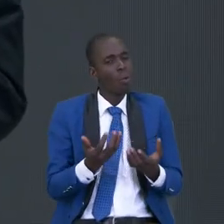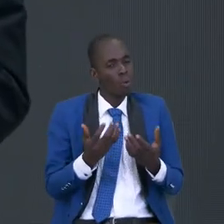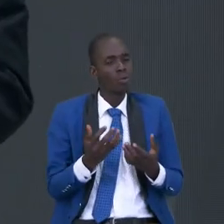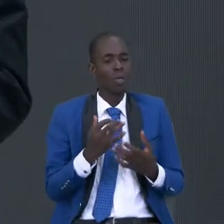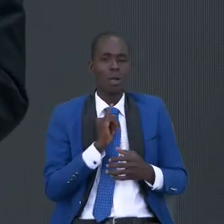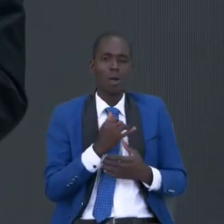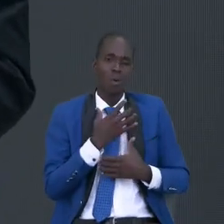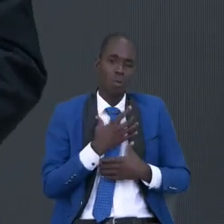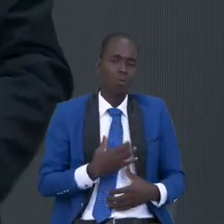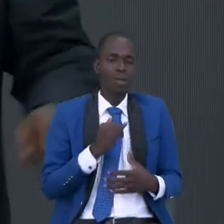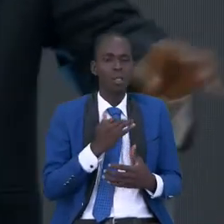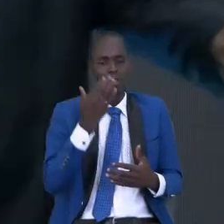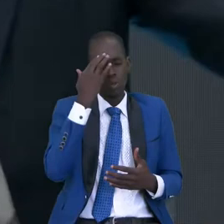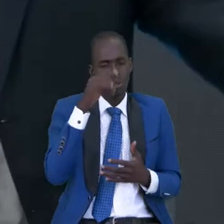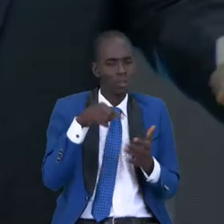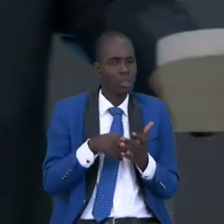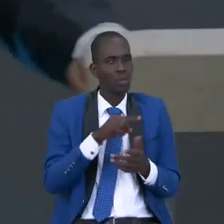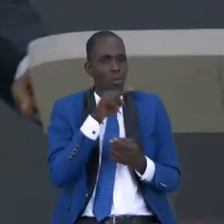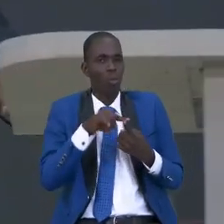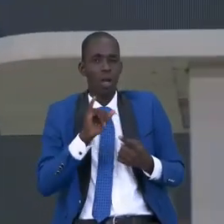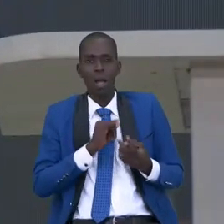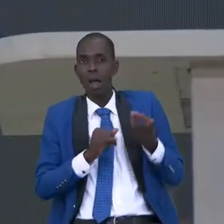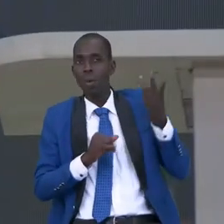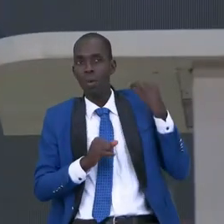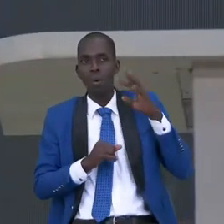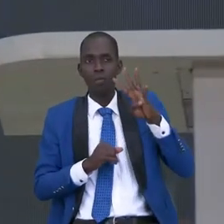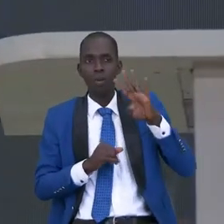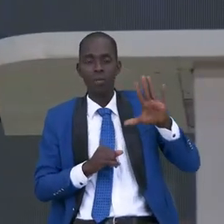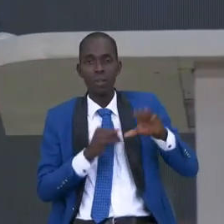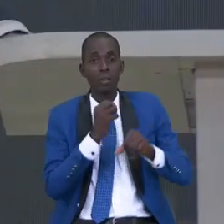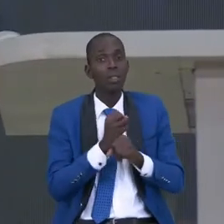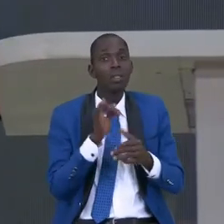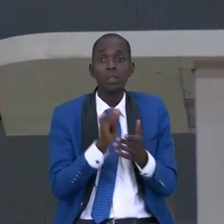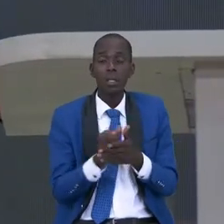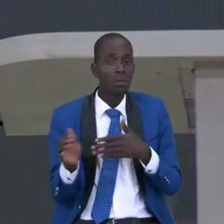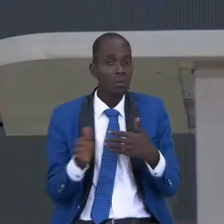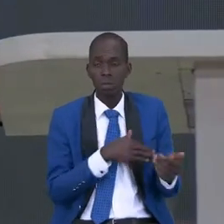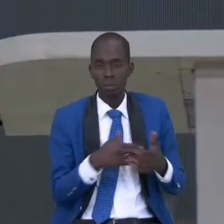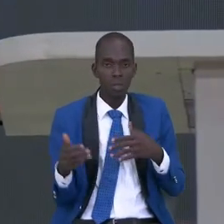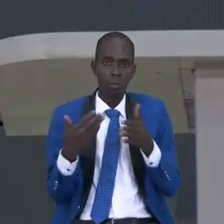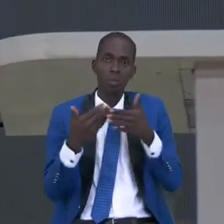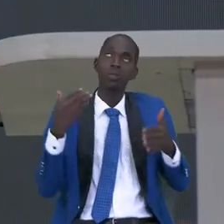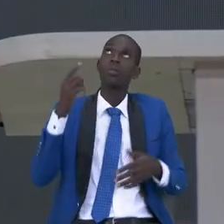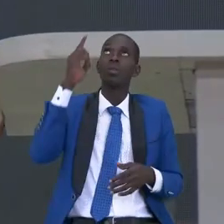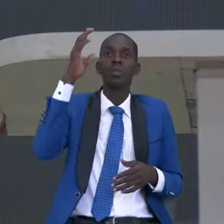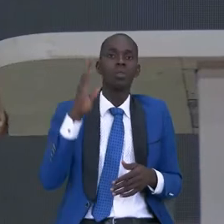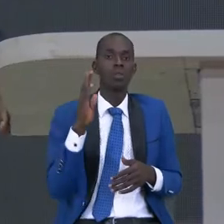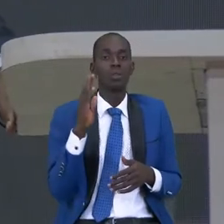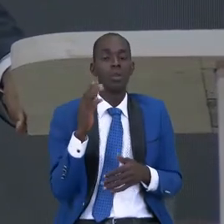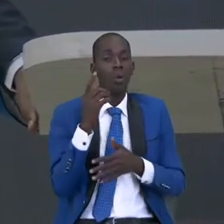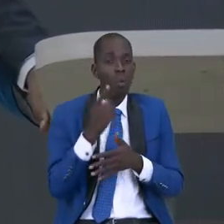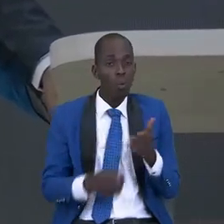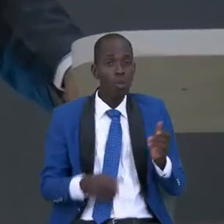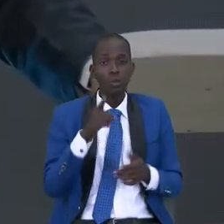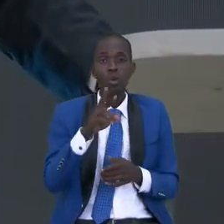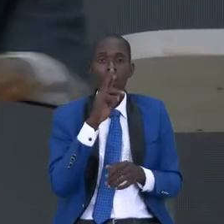was 45. That age does not count with God. What you are